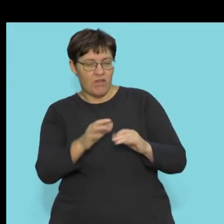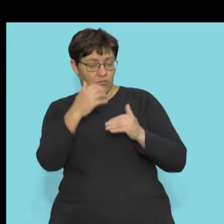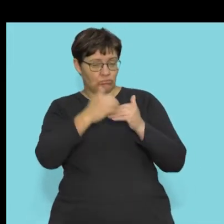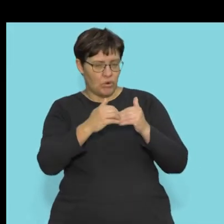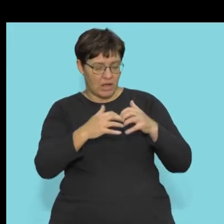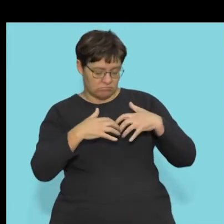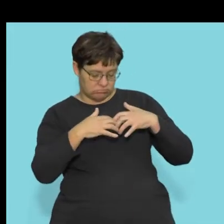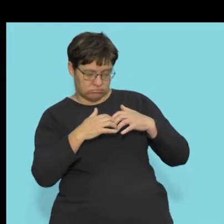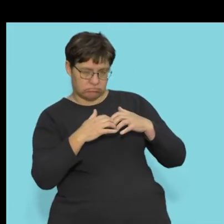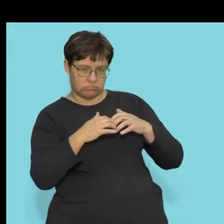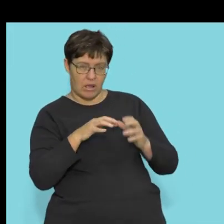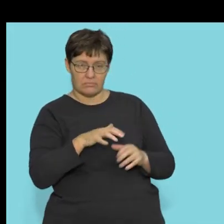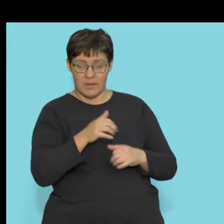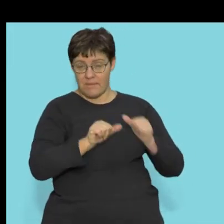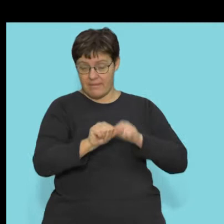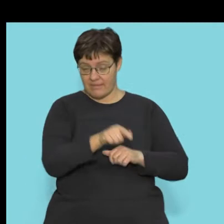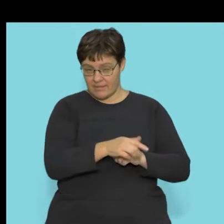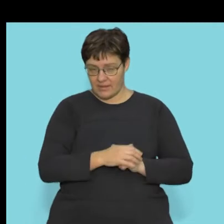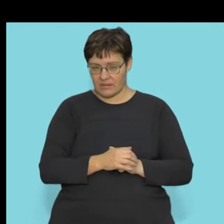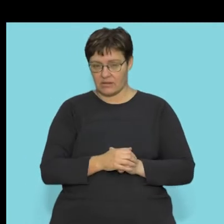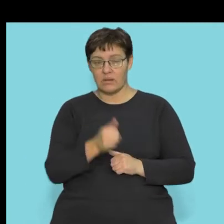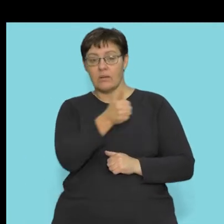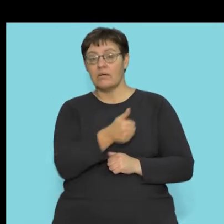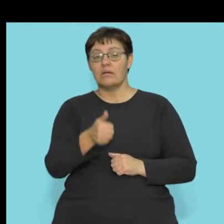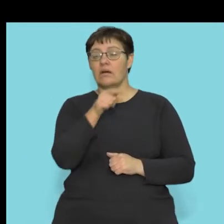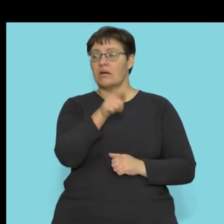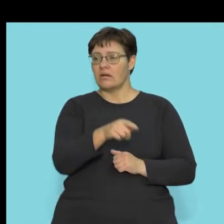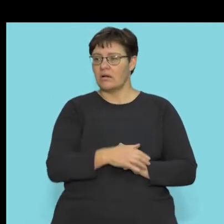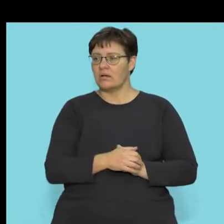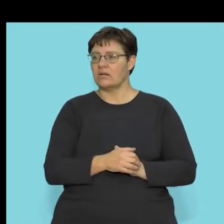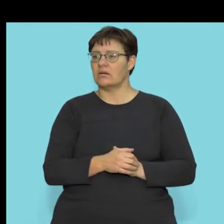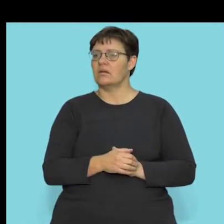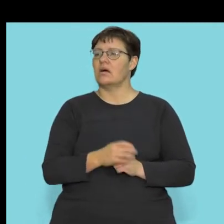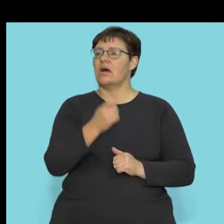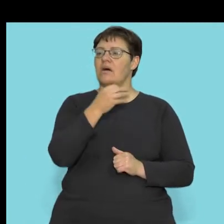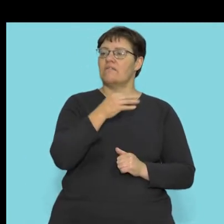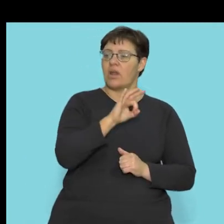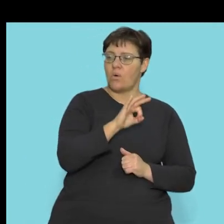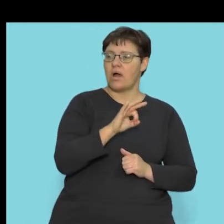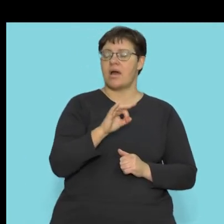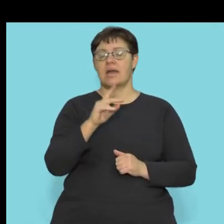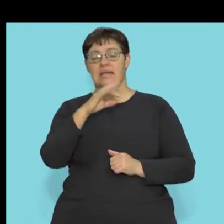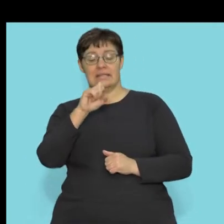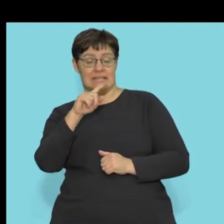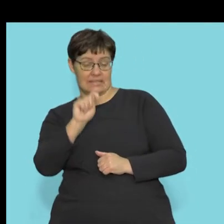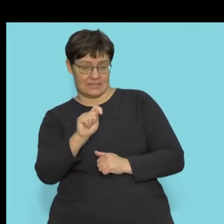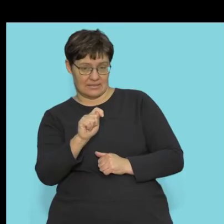bread. The 2 main ingredients in the bread dough are flour and